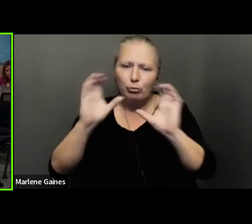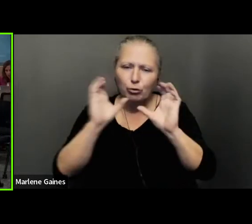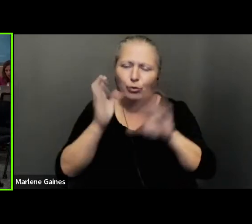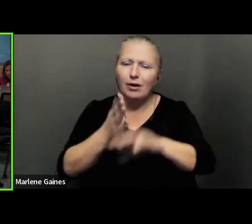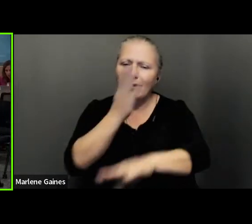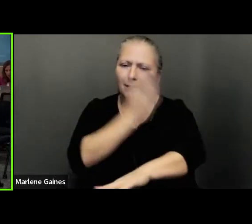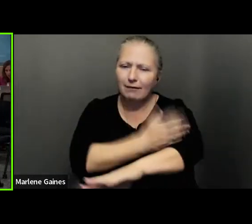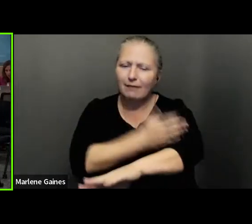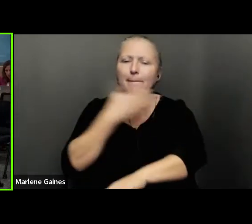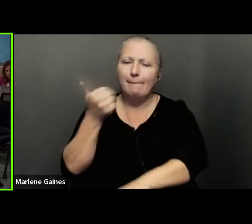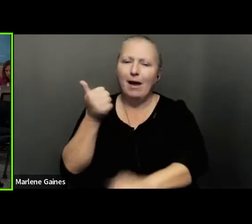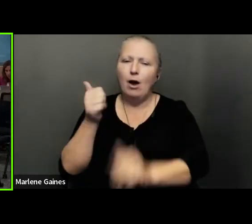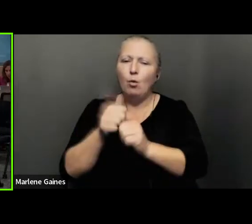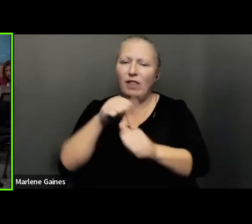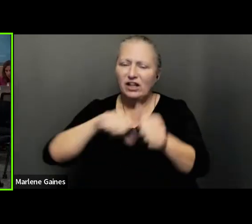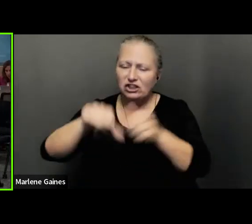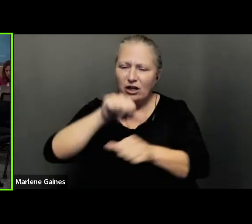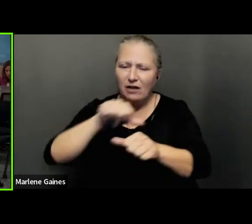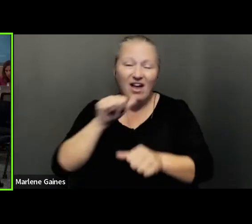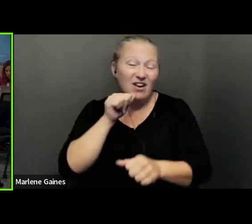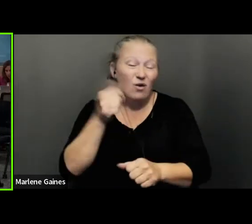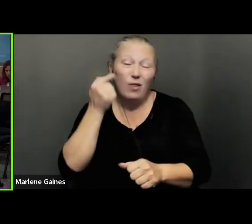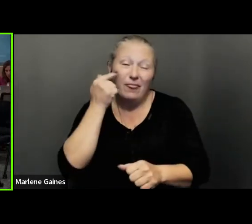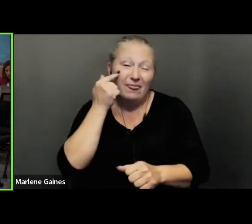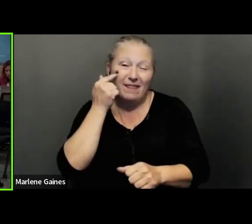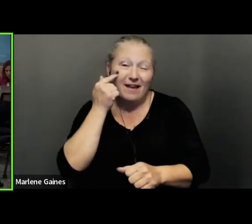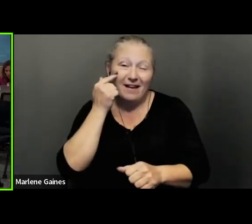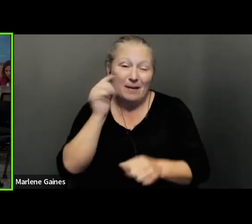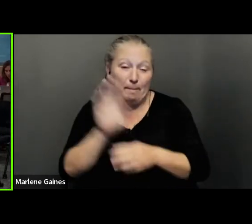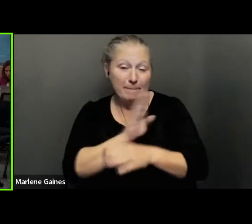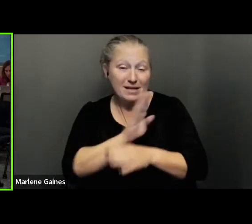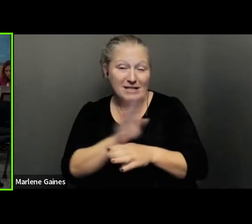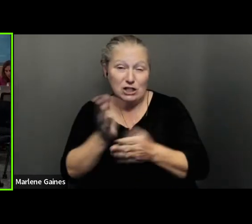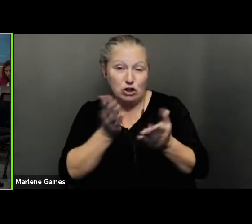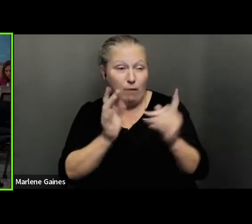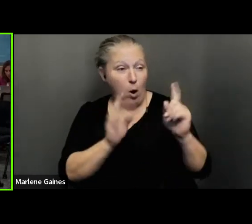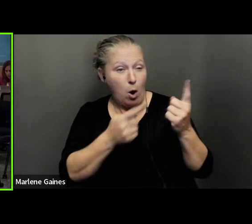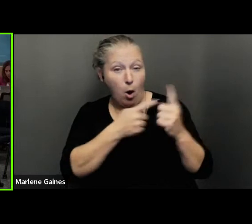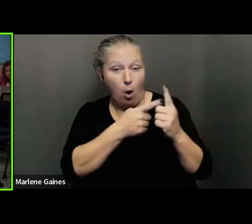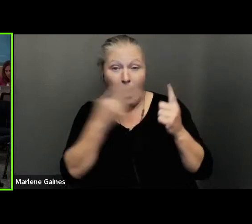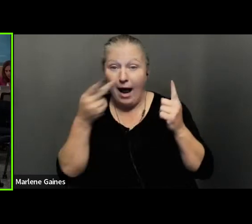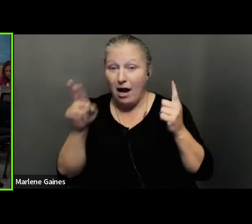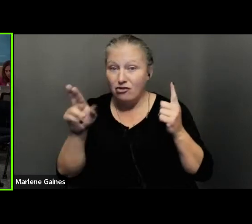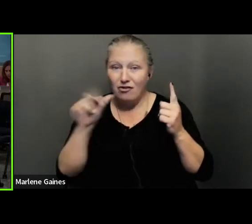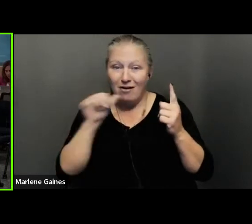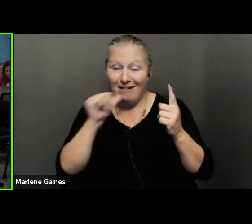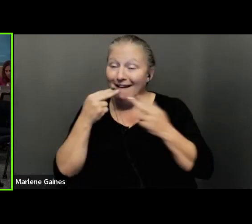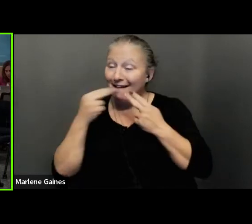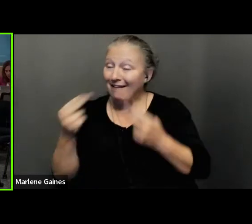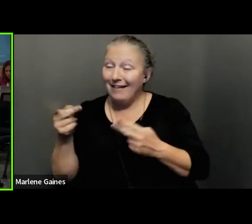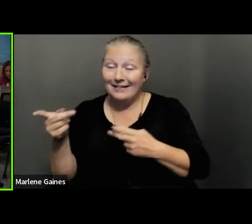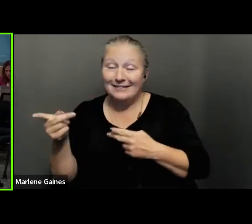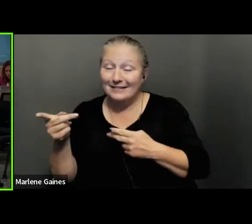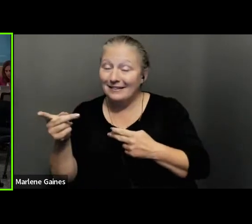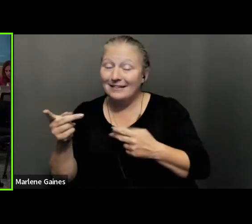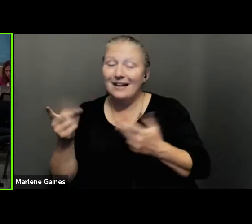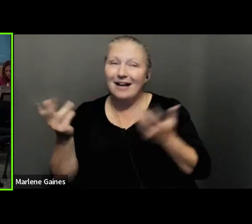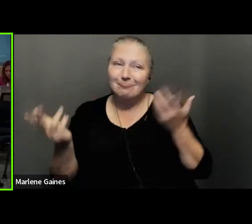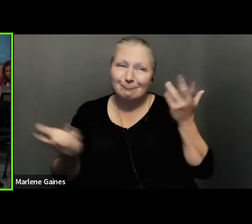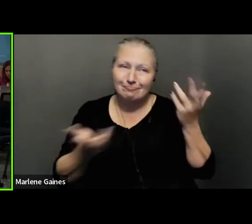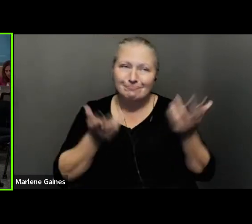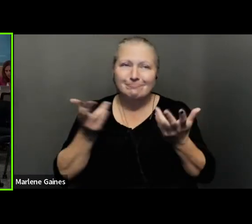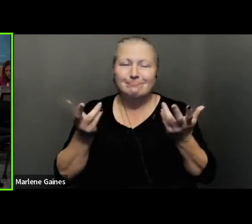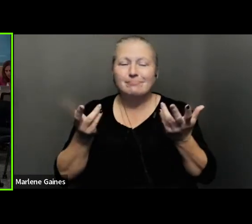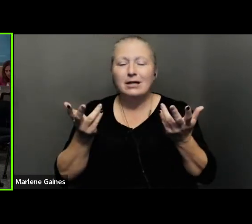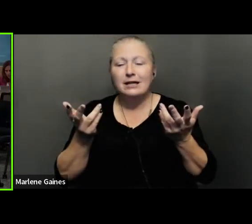with each other. I don't think it's business services alone. HR is not innocent in this. And I just